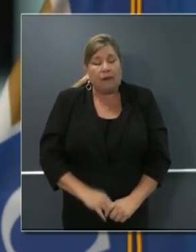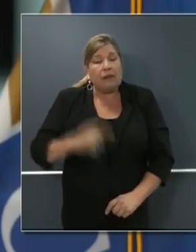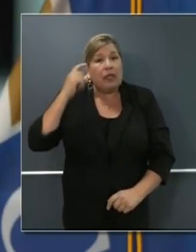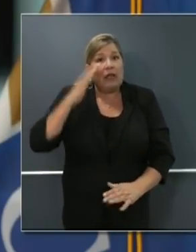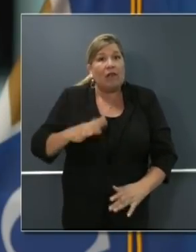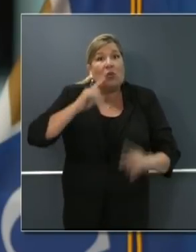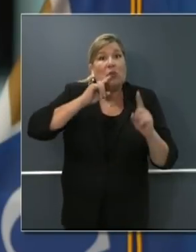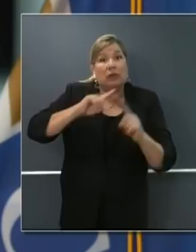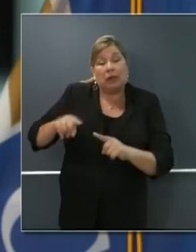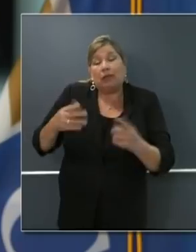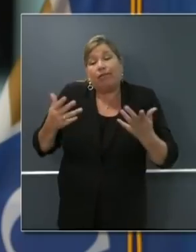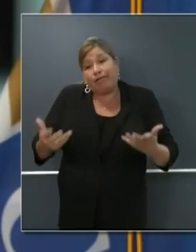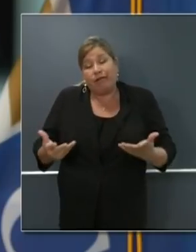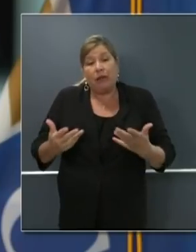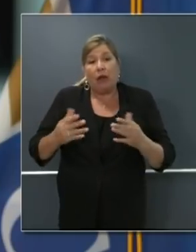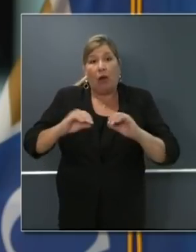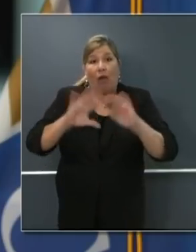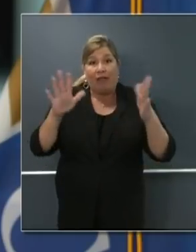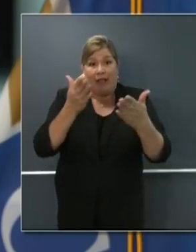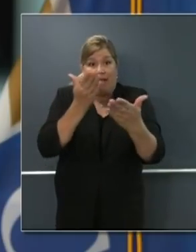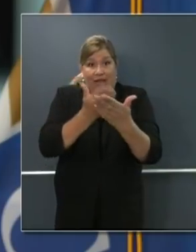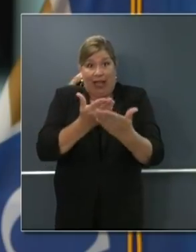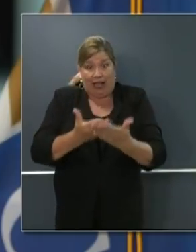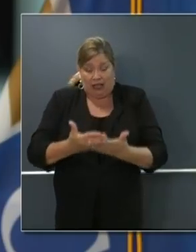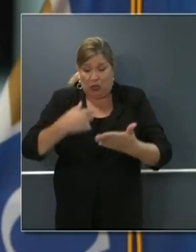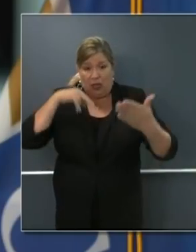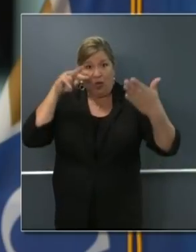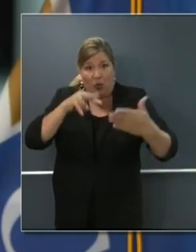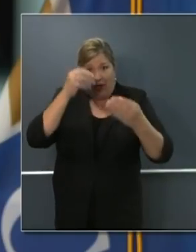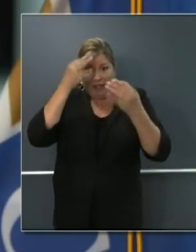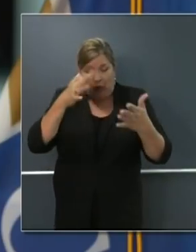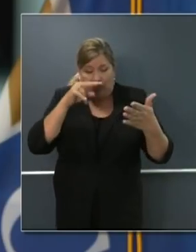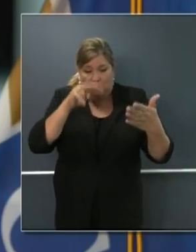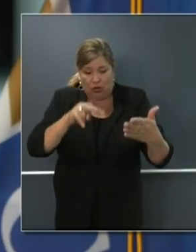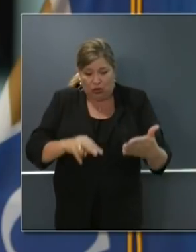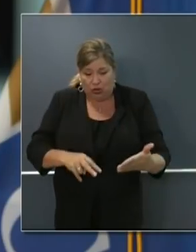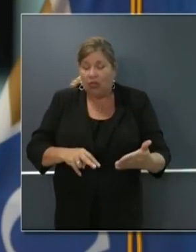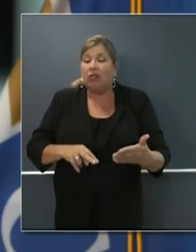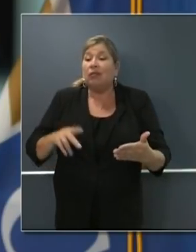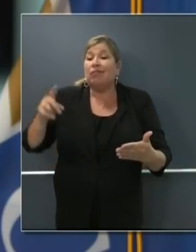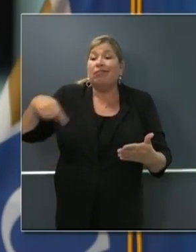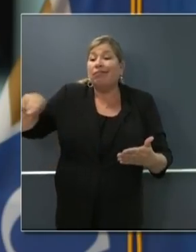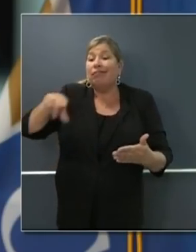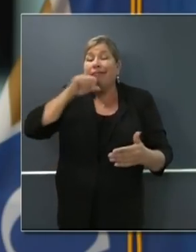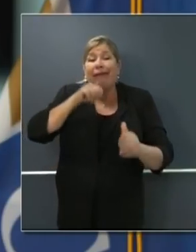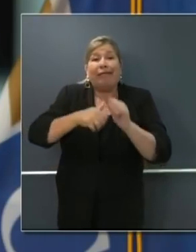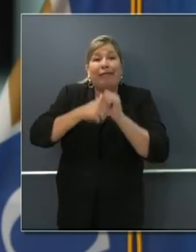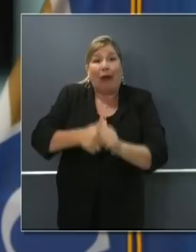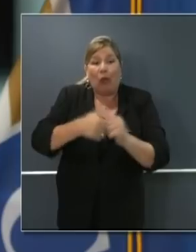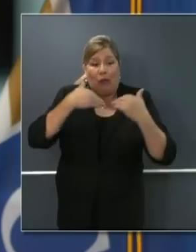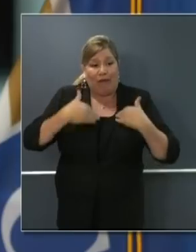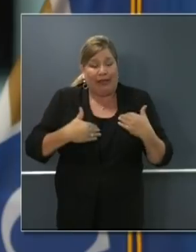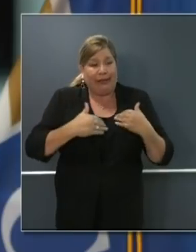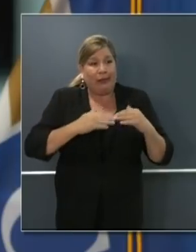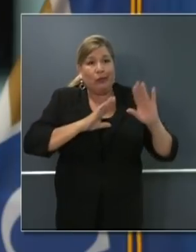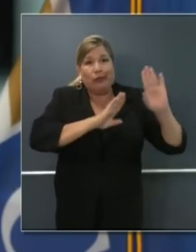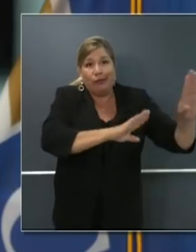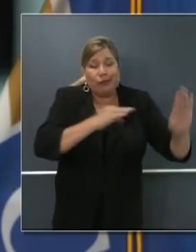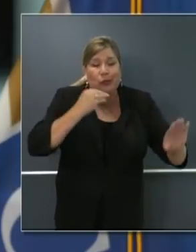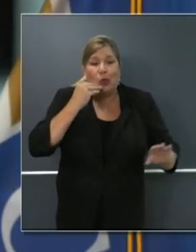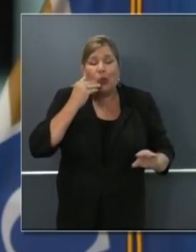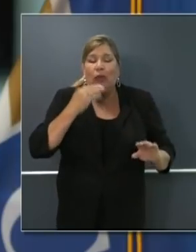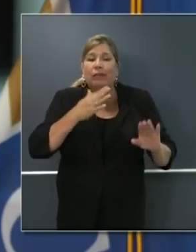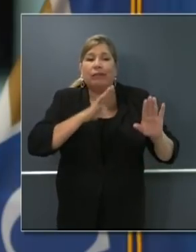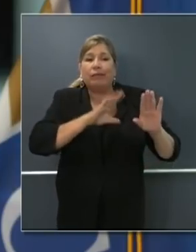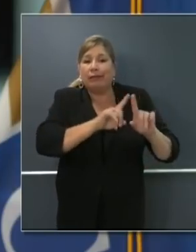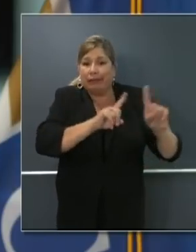required on the basis of our statewide guidance. And so, unfortunately, that did not occur. You know that. Everybody knows that. Everybody who saw